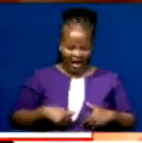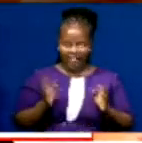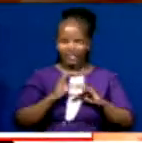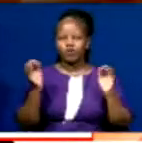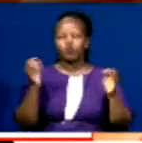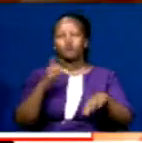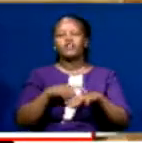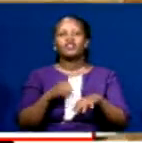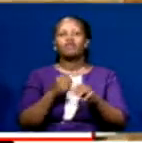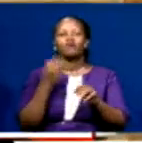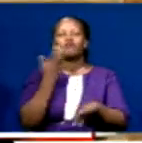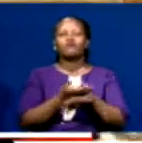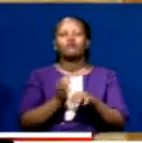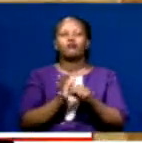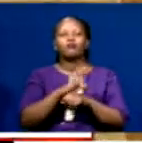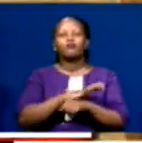times.